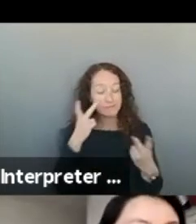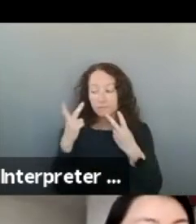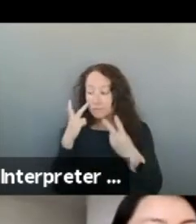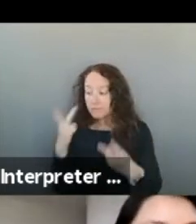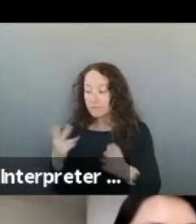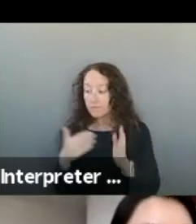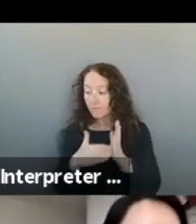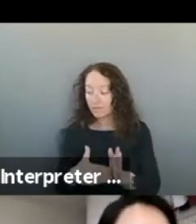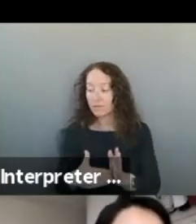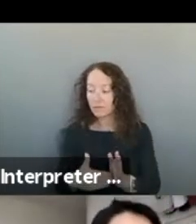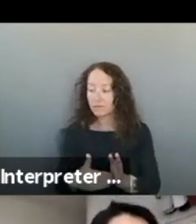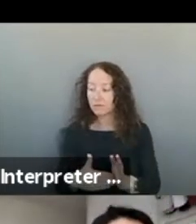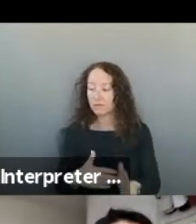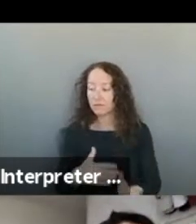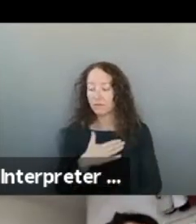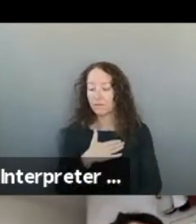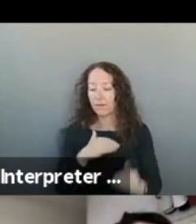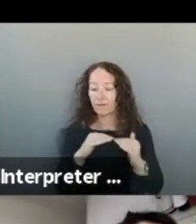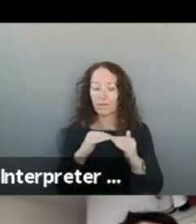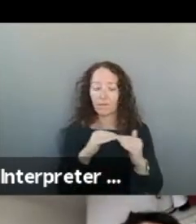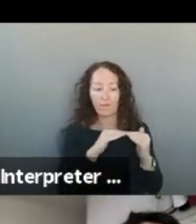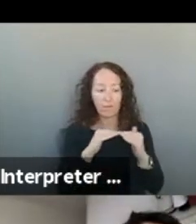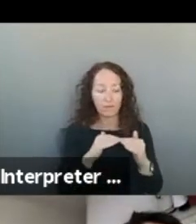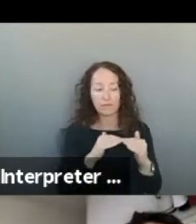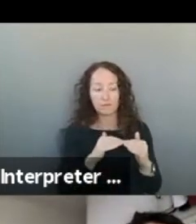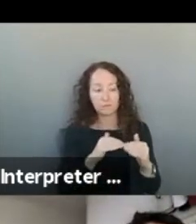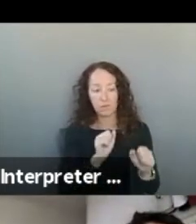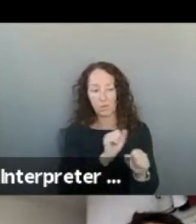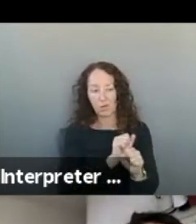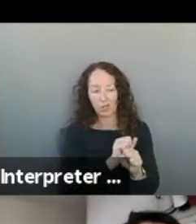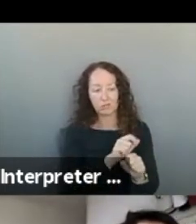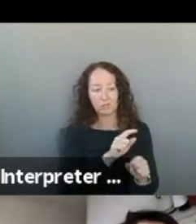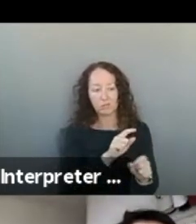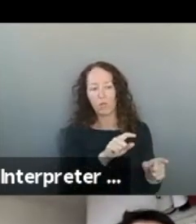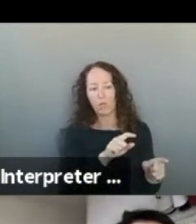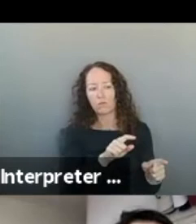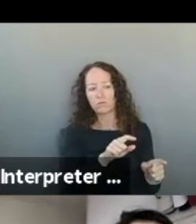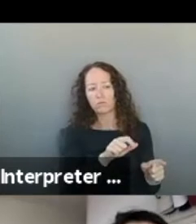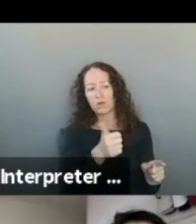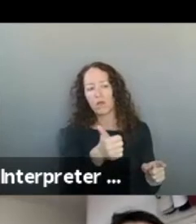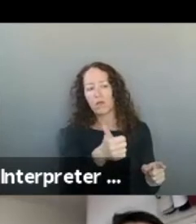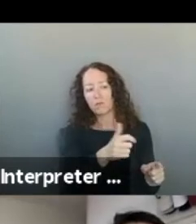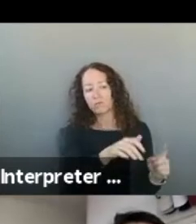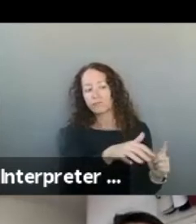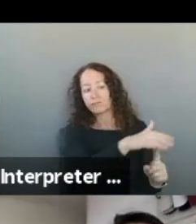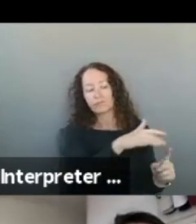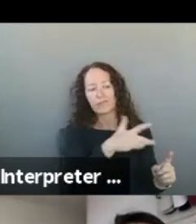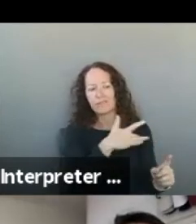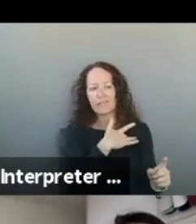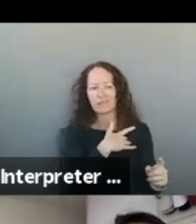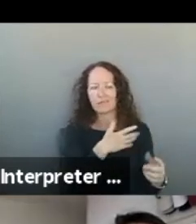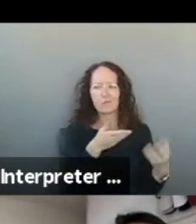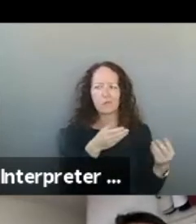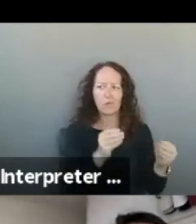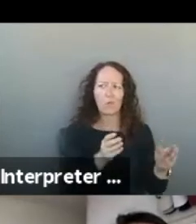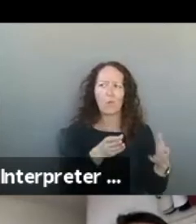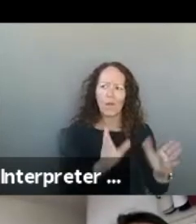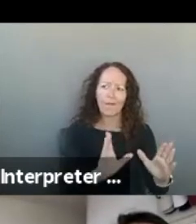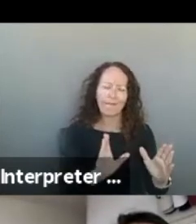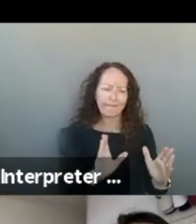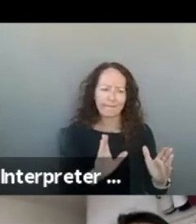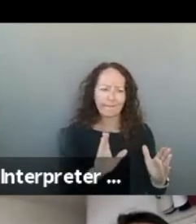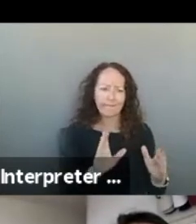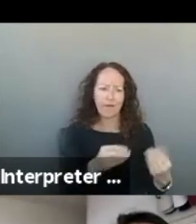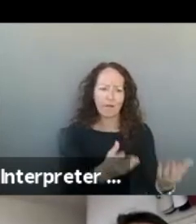oftentimes my colleagues in other settings don't feel that they have a mechanism for offering input or contributing to